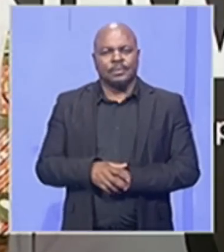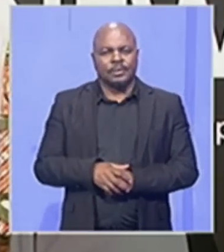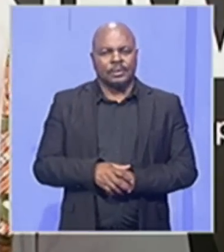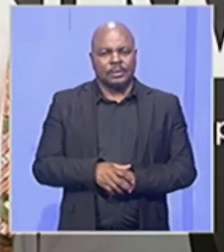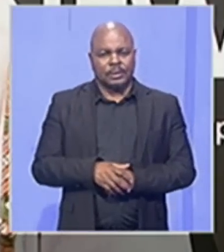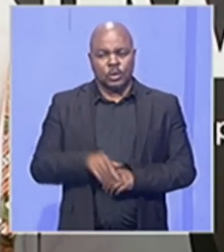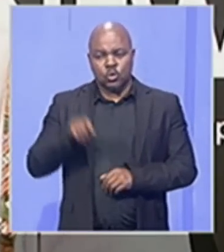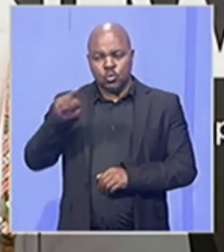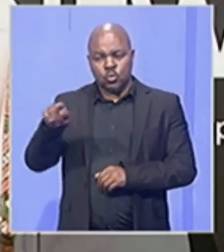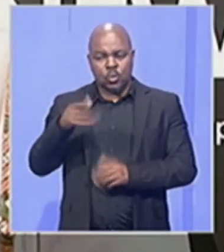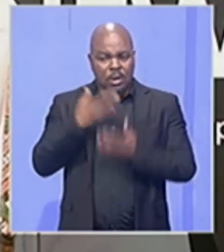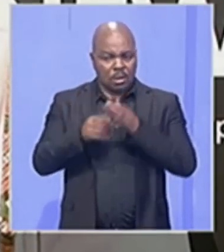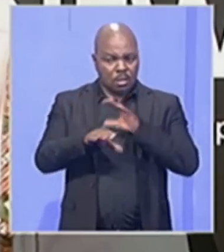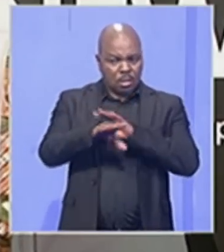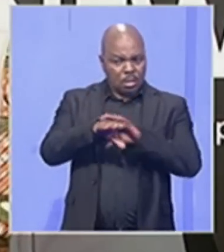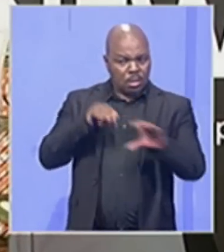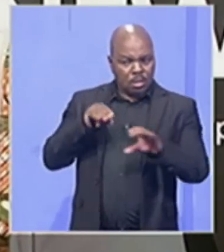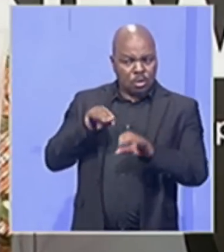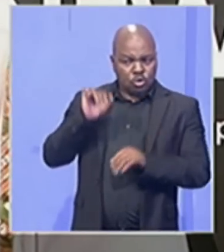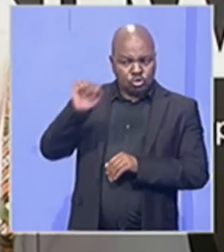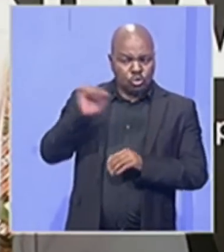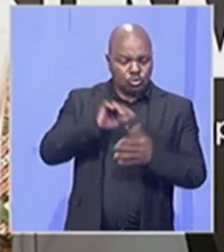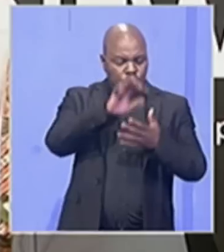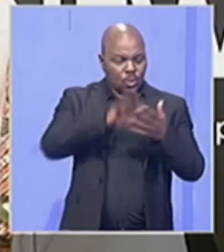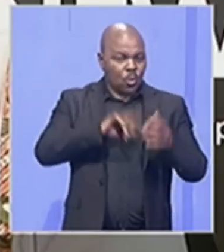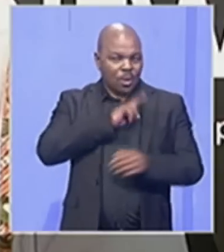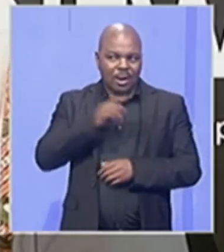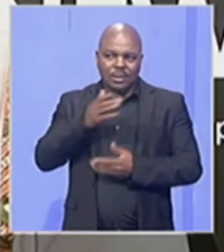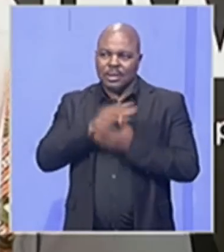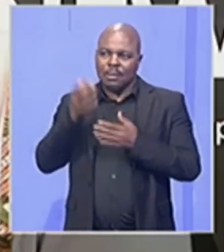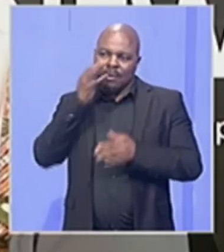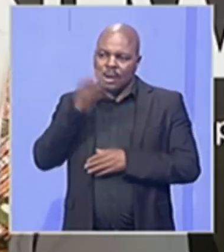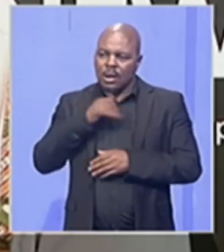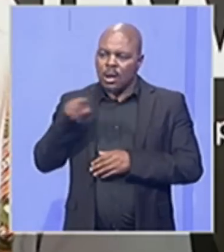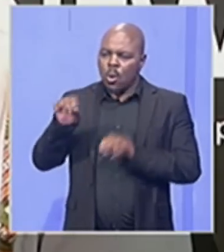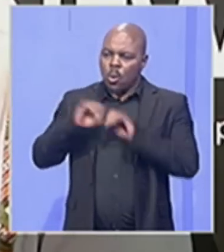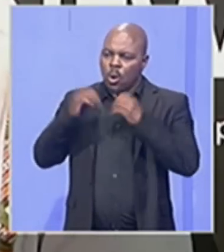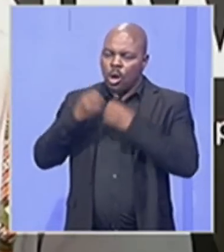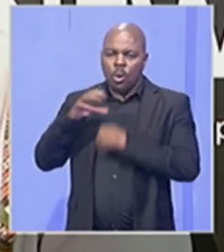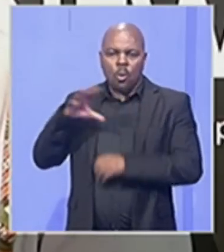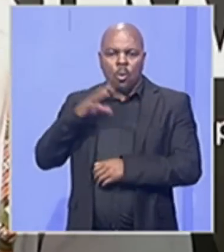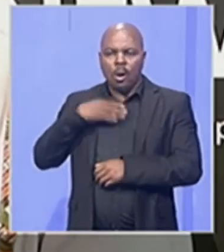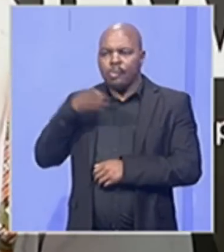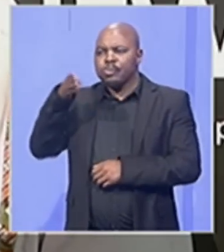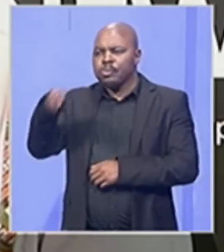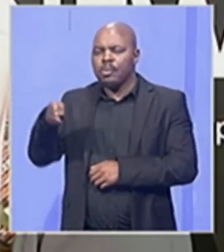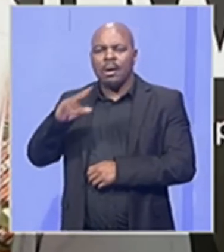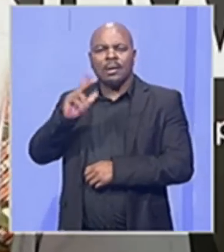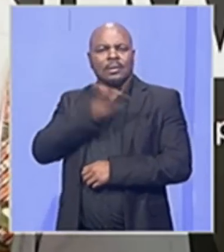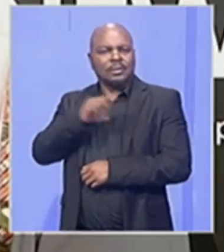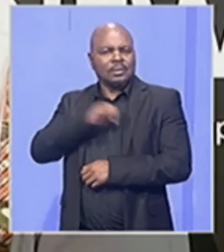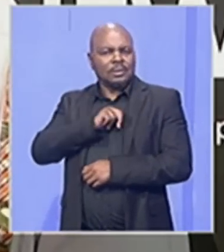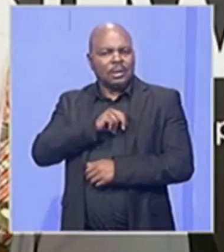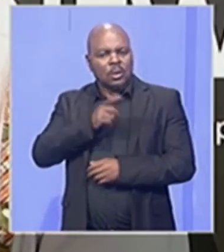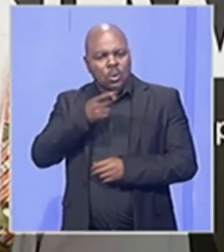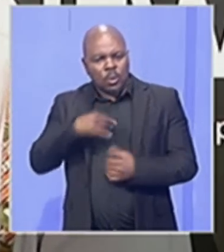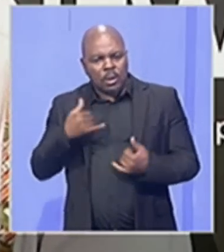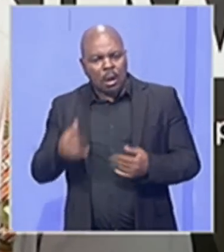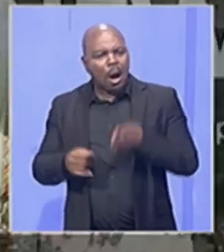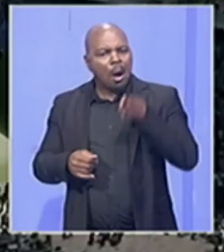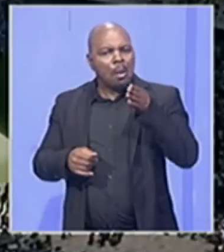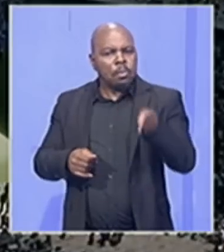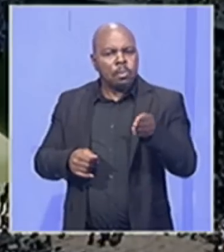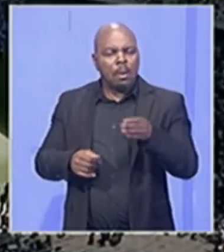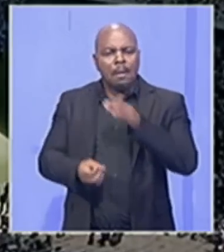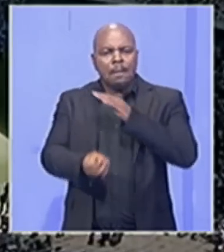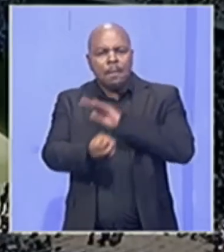your statements where you said that the party is only based in KwaZulu-Natal? Yeah. When you started making inroads in places like Mpumalanga and Gauteng, and